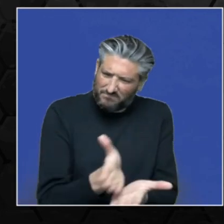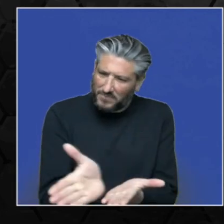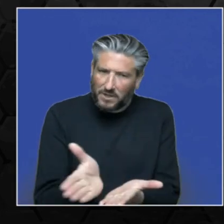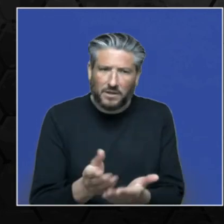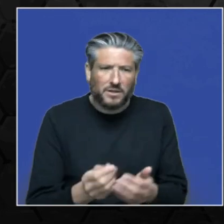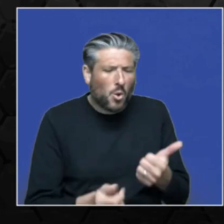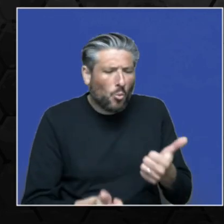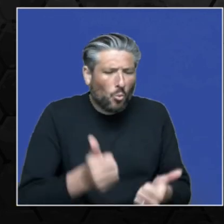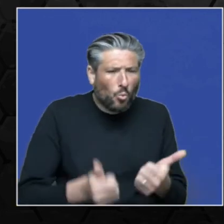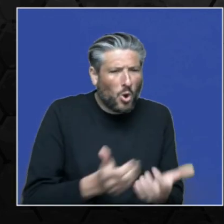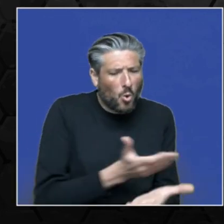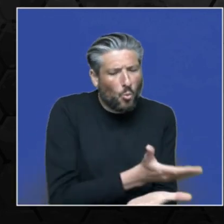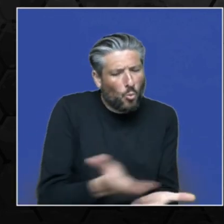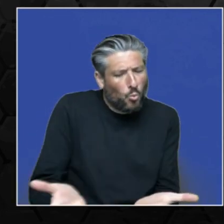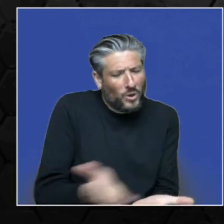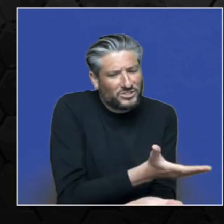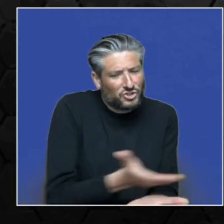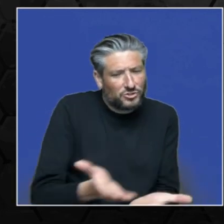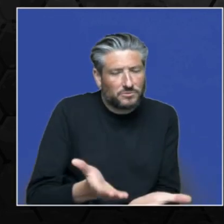From